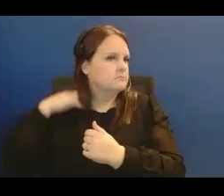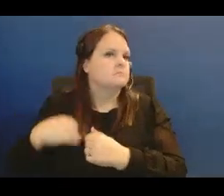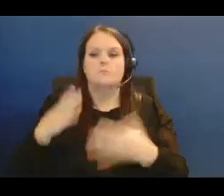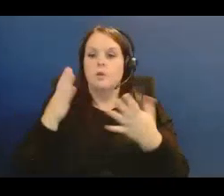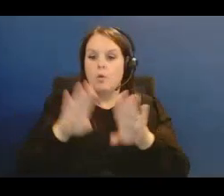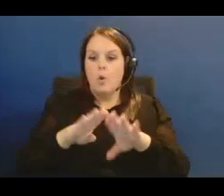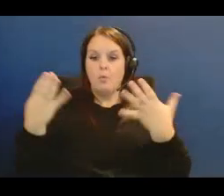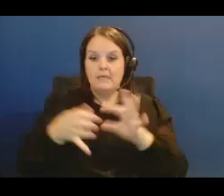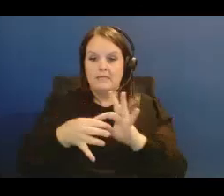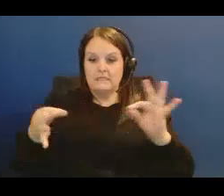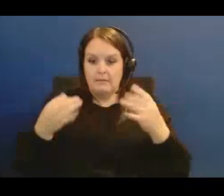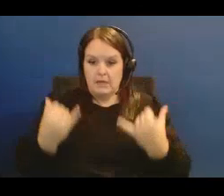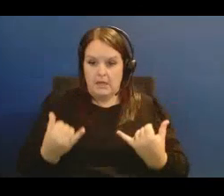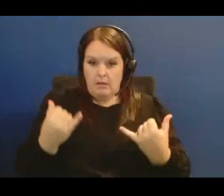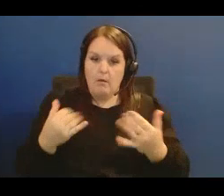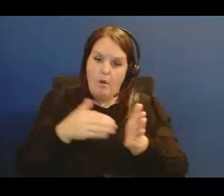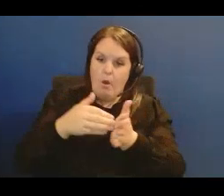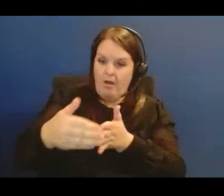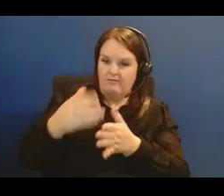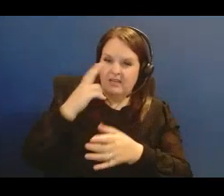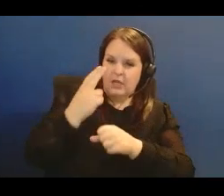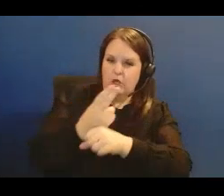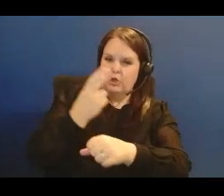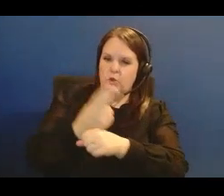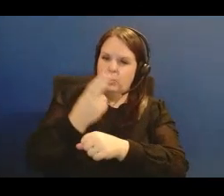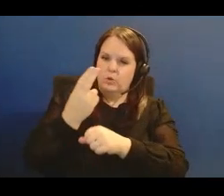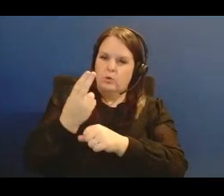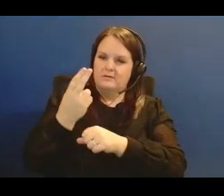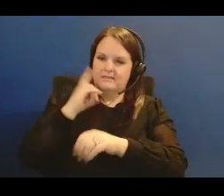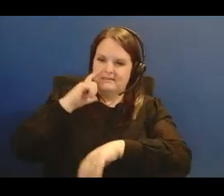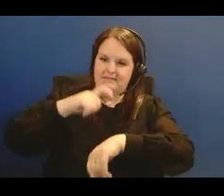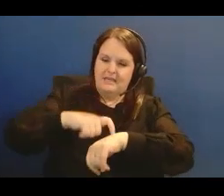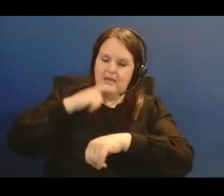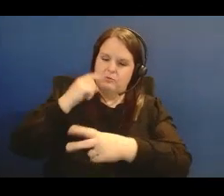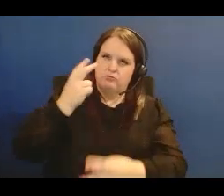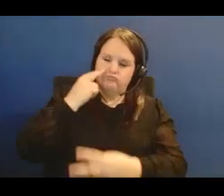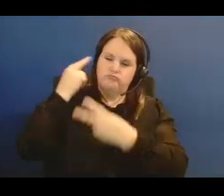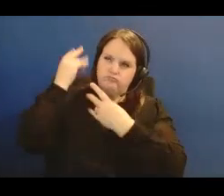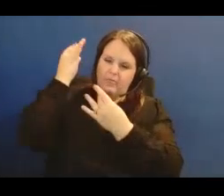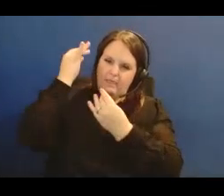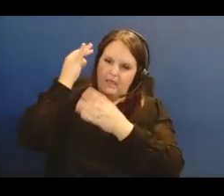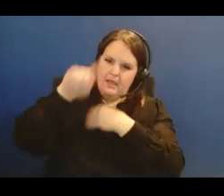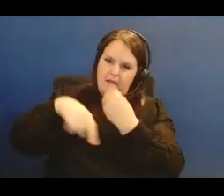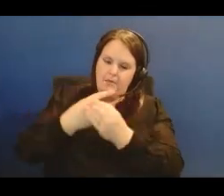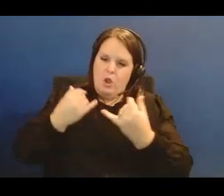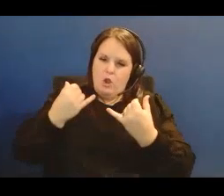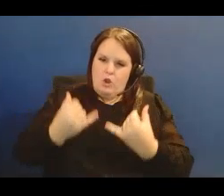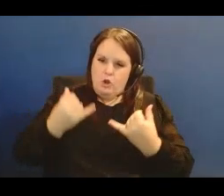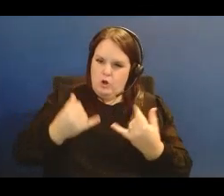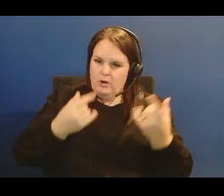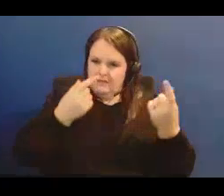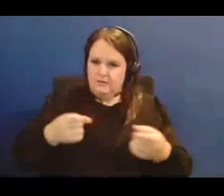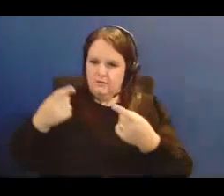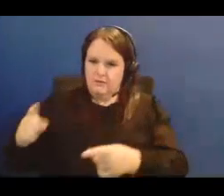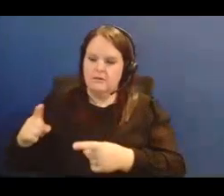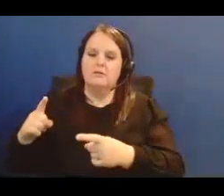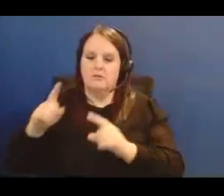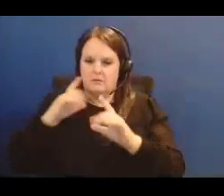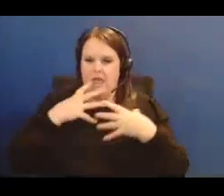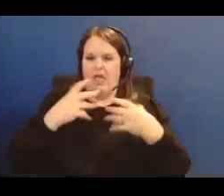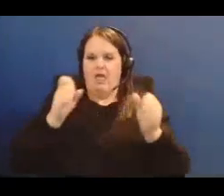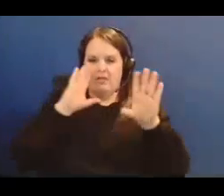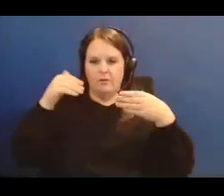statement here. Oftentimes I use kind of this point in the agenda to reflect upon kind of occurrences that are happening, maybe health-focused